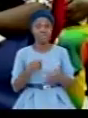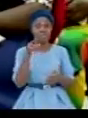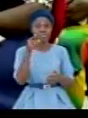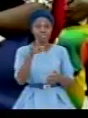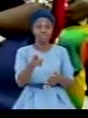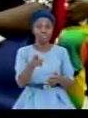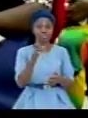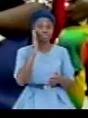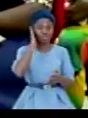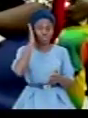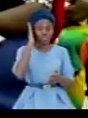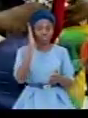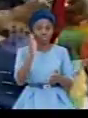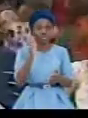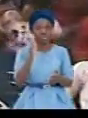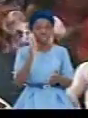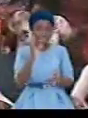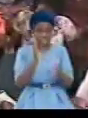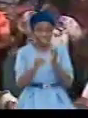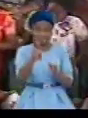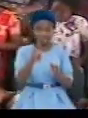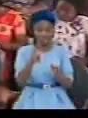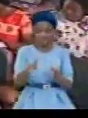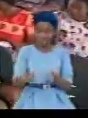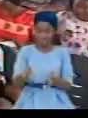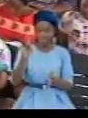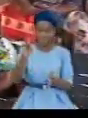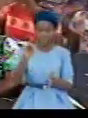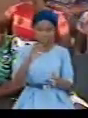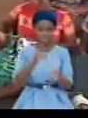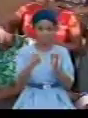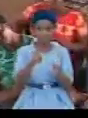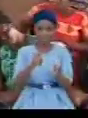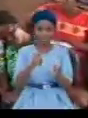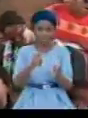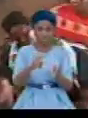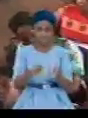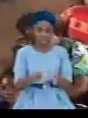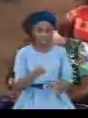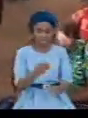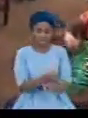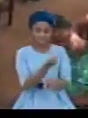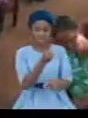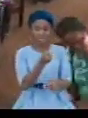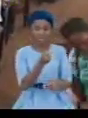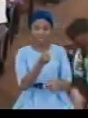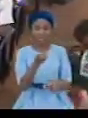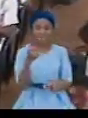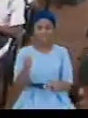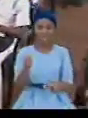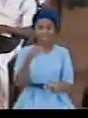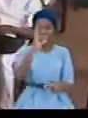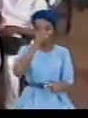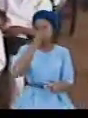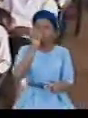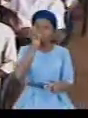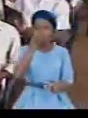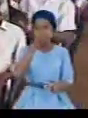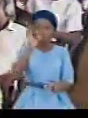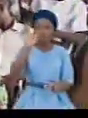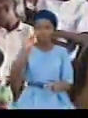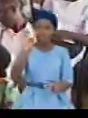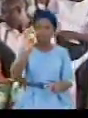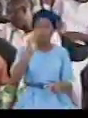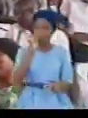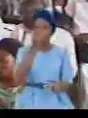flower from your yard, from the back of your house, from your own garden. They pluck